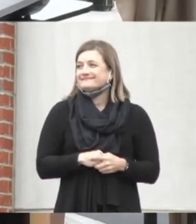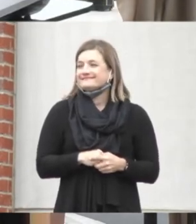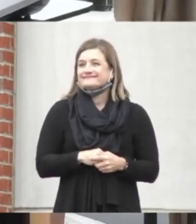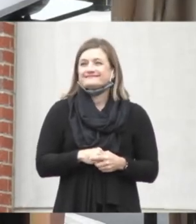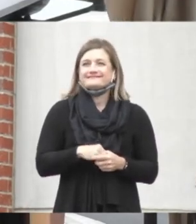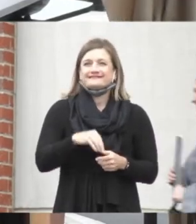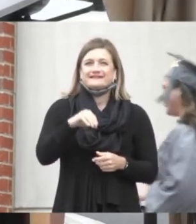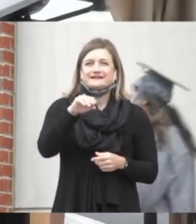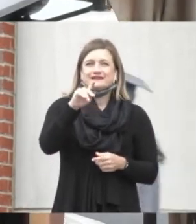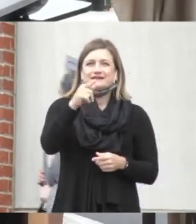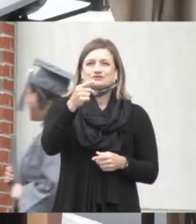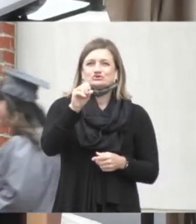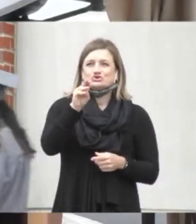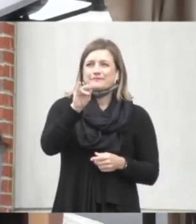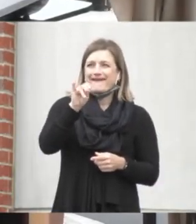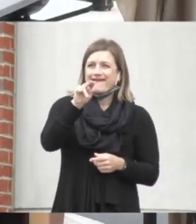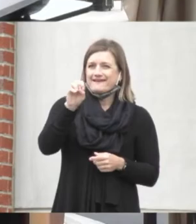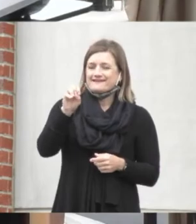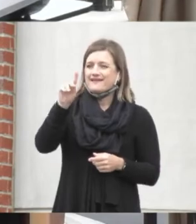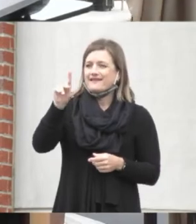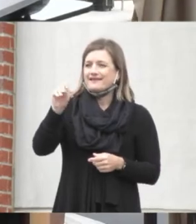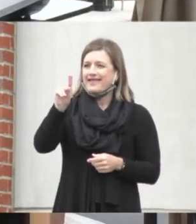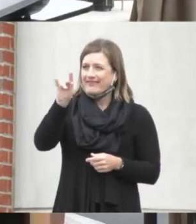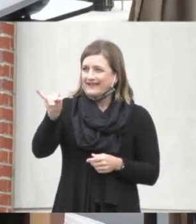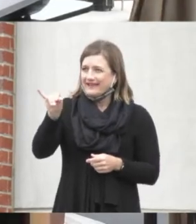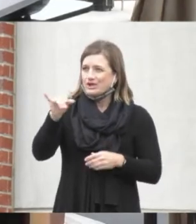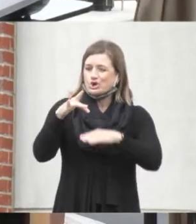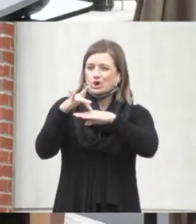Janae Kelly, early childhood education.